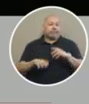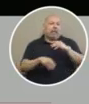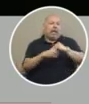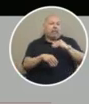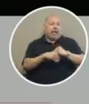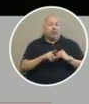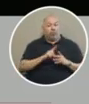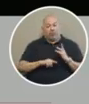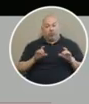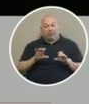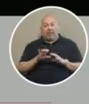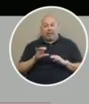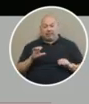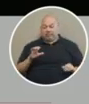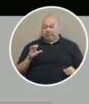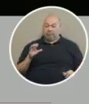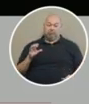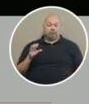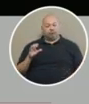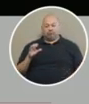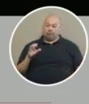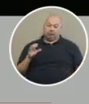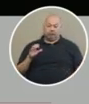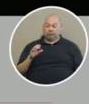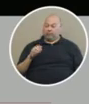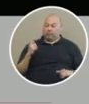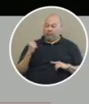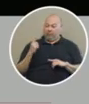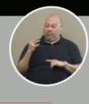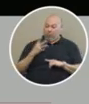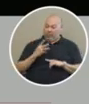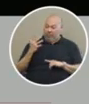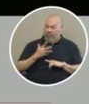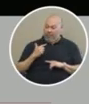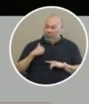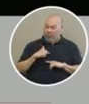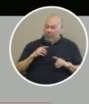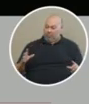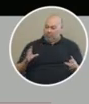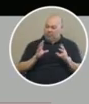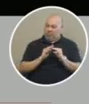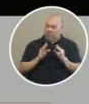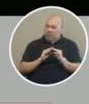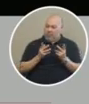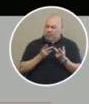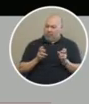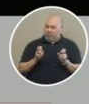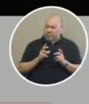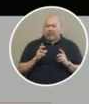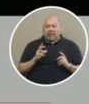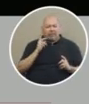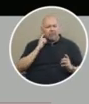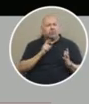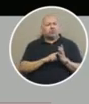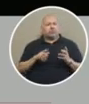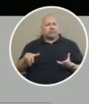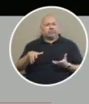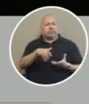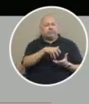we have done in the last 4 or 5 days is we have convened a vulnerable